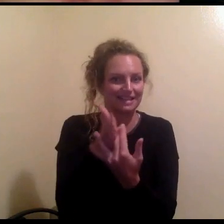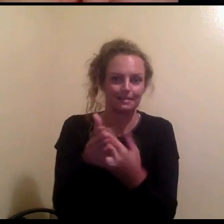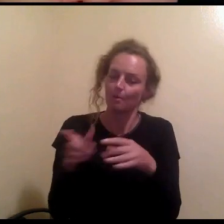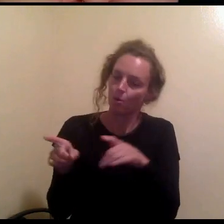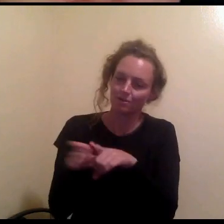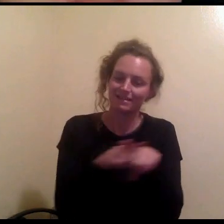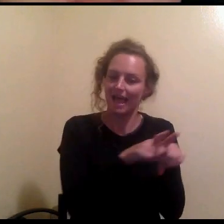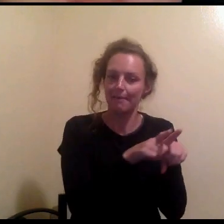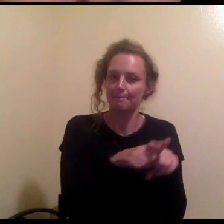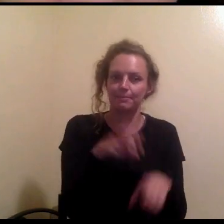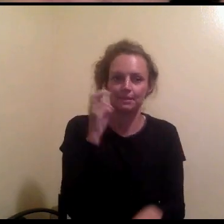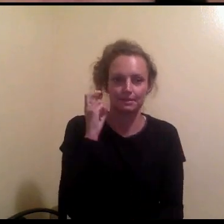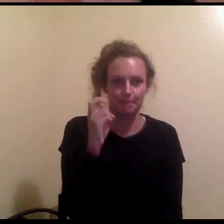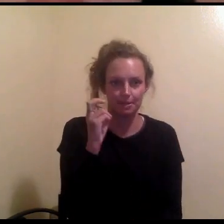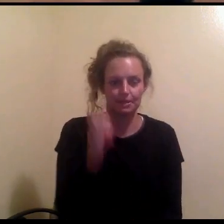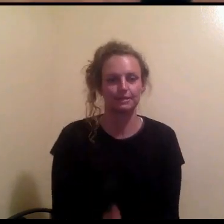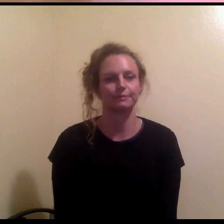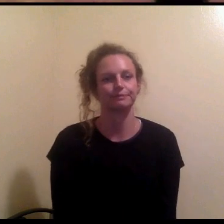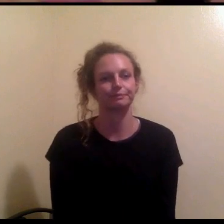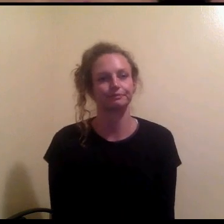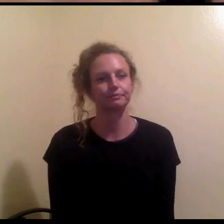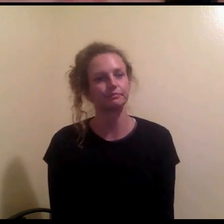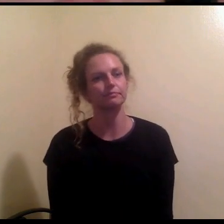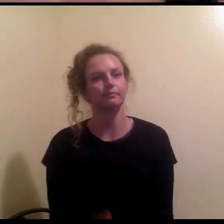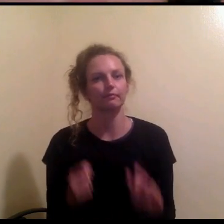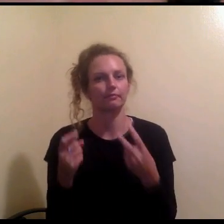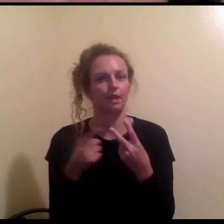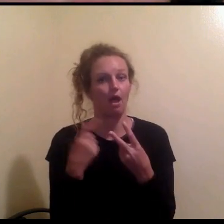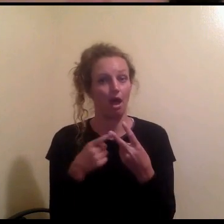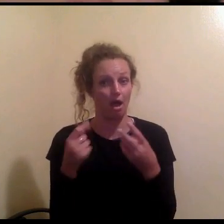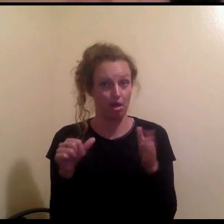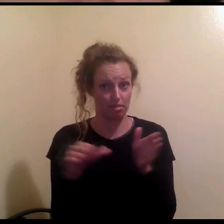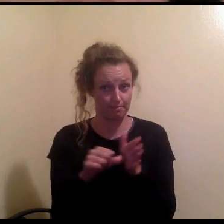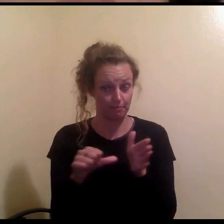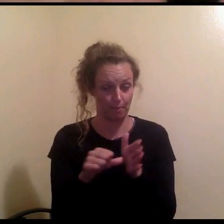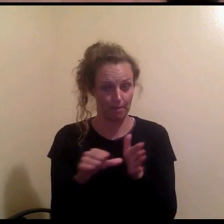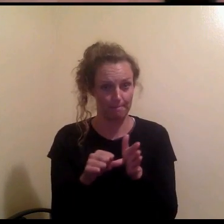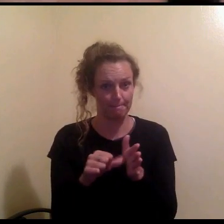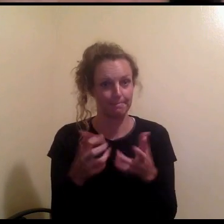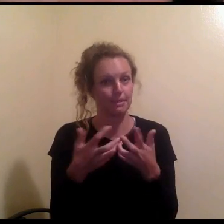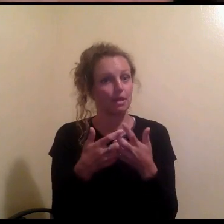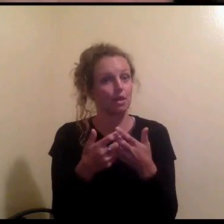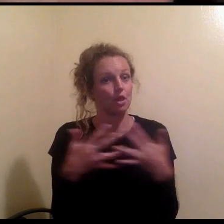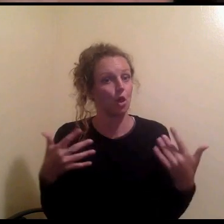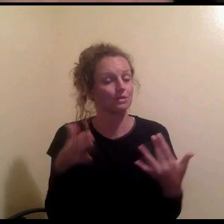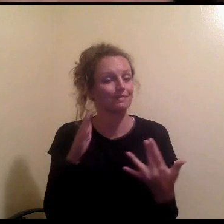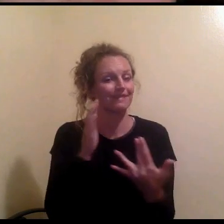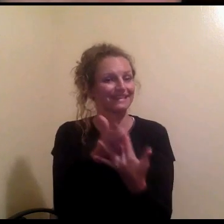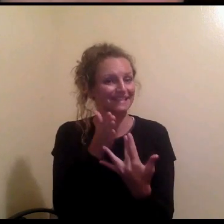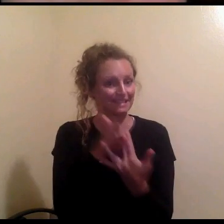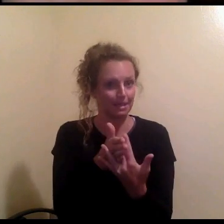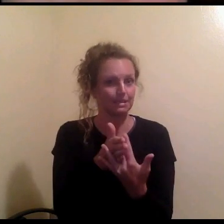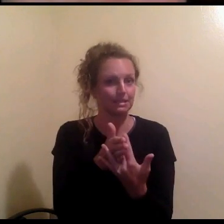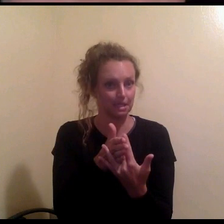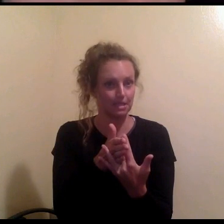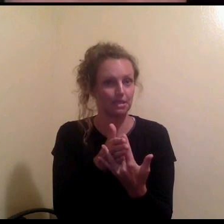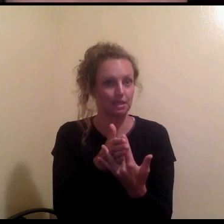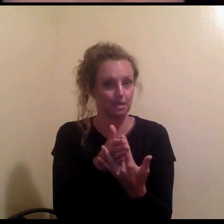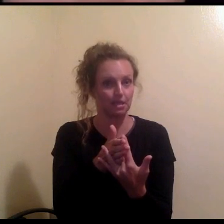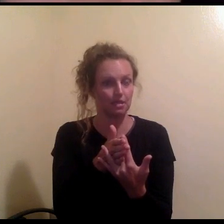more diplomatic than I am, but I'm really not. And I represent people who are trying